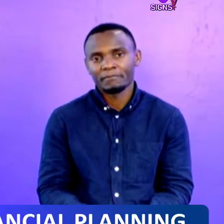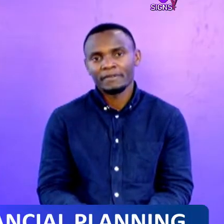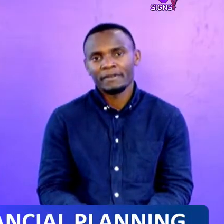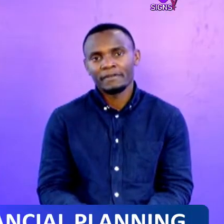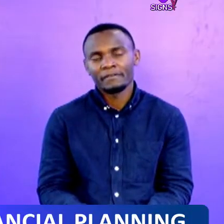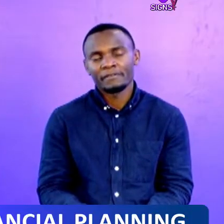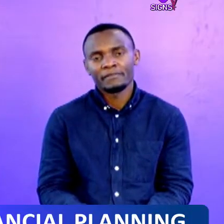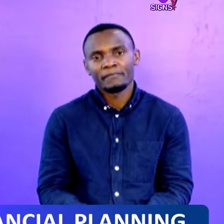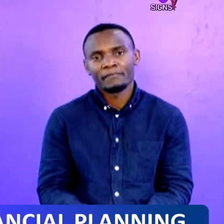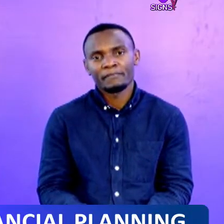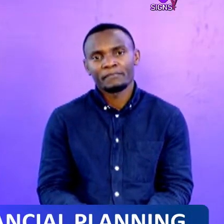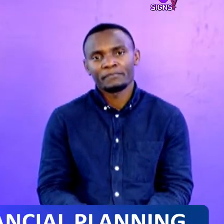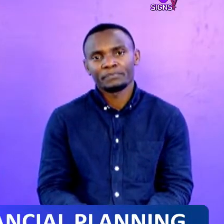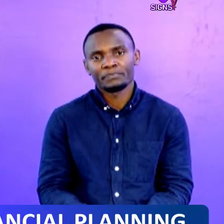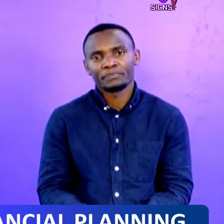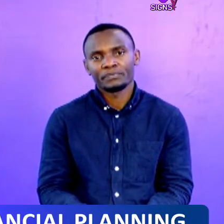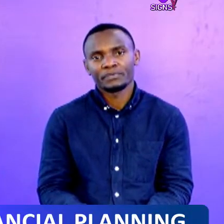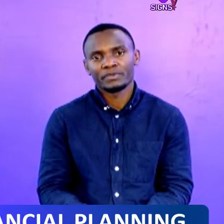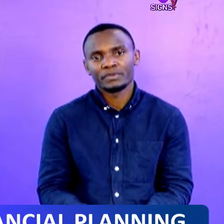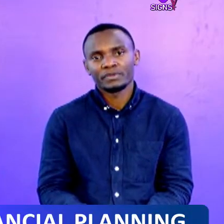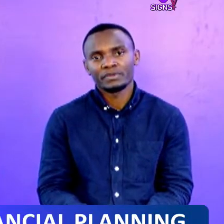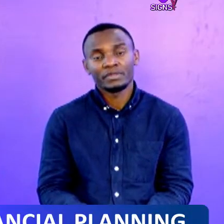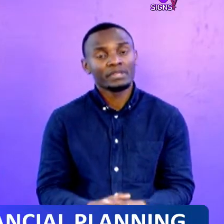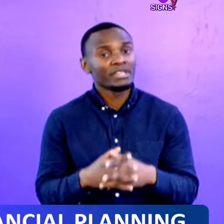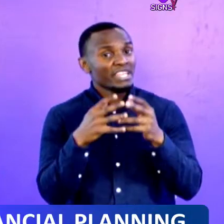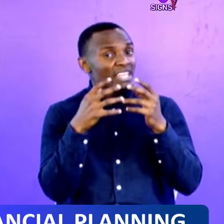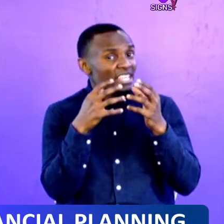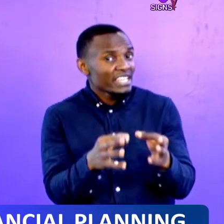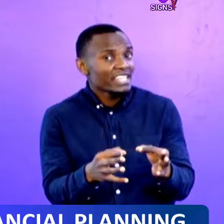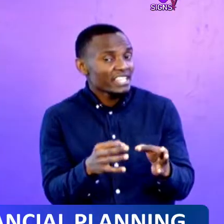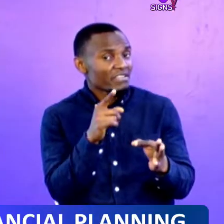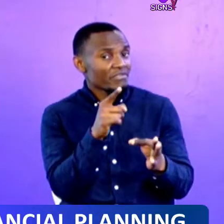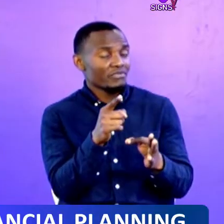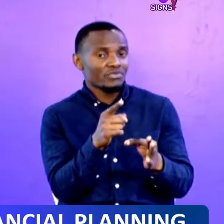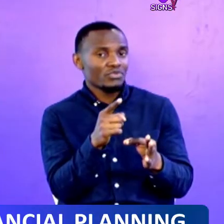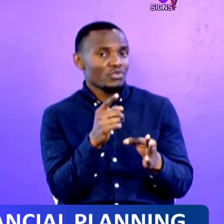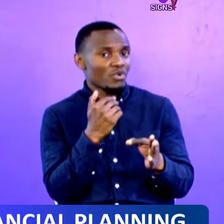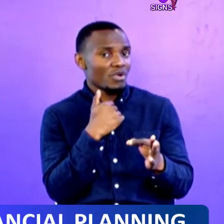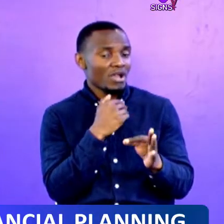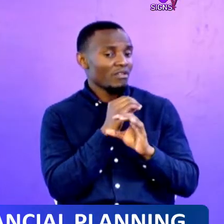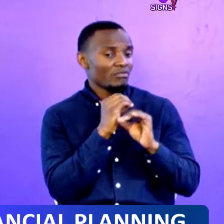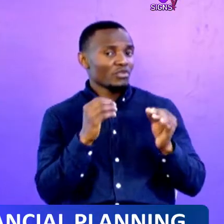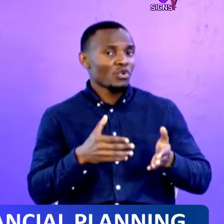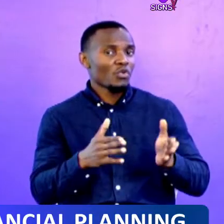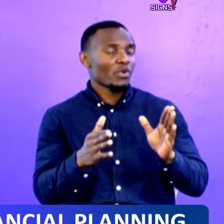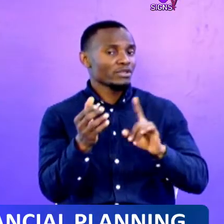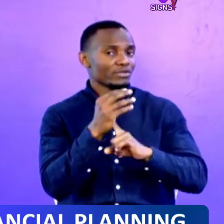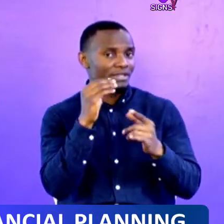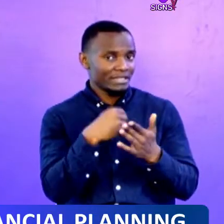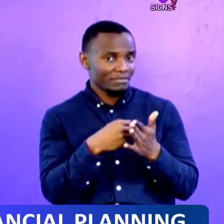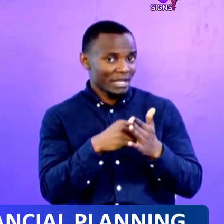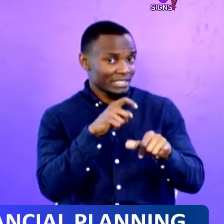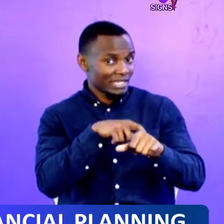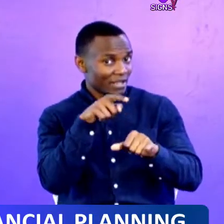If you don't find a way to make money while you sleep, you will work until you die.